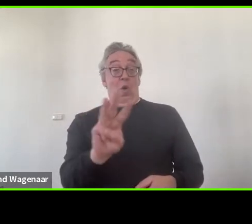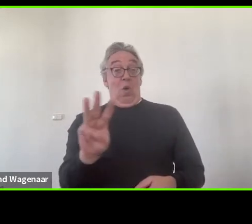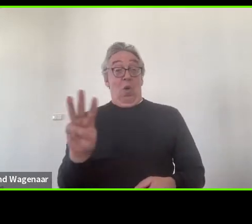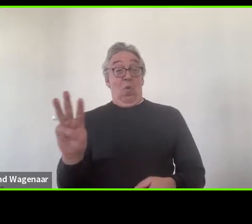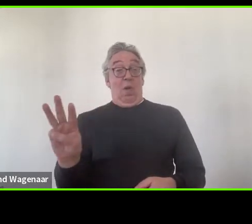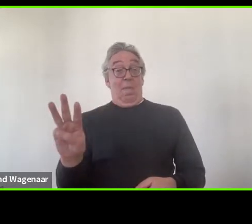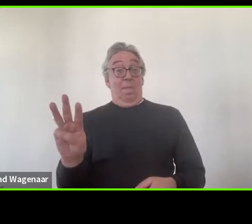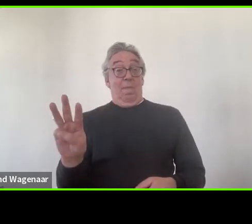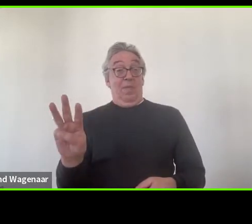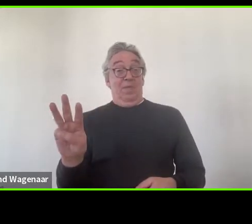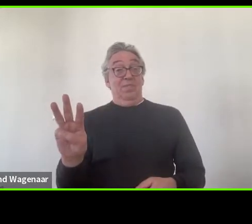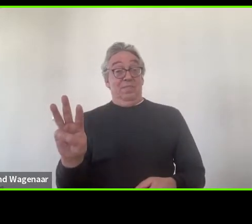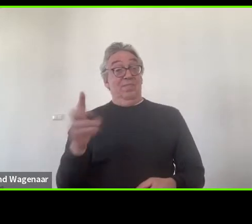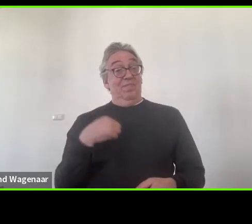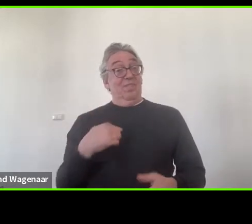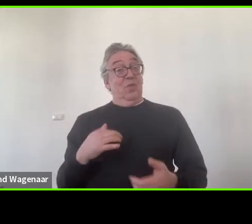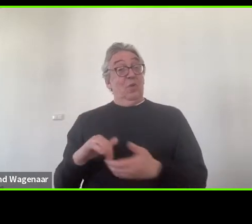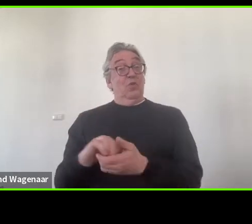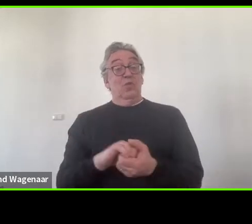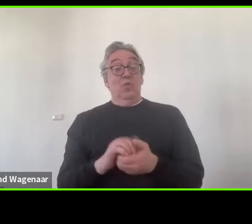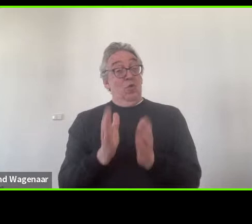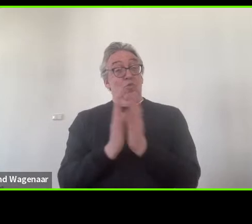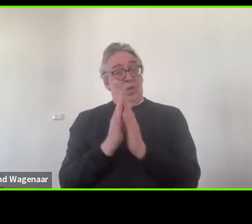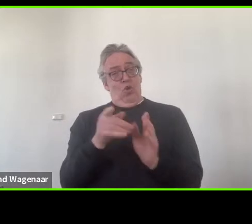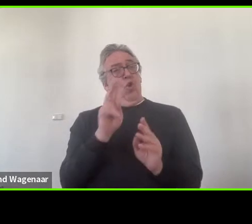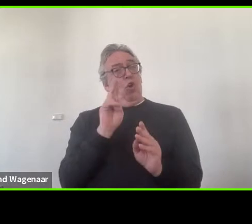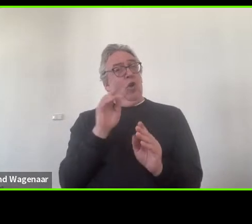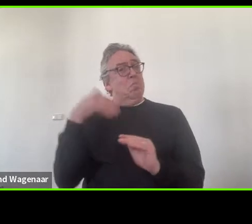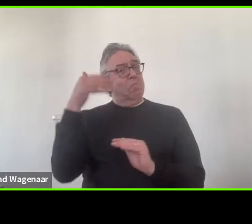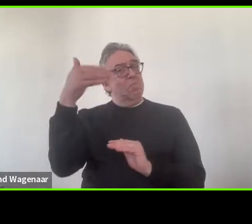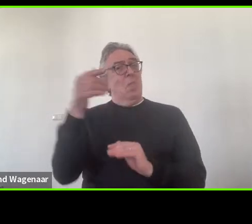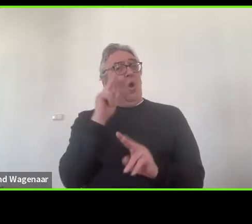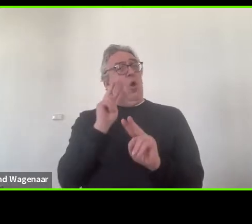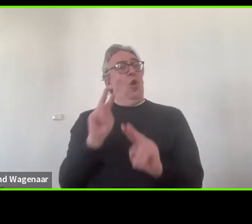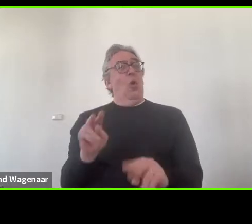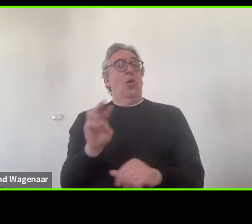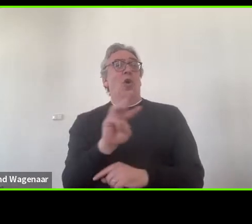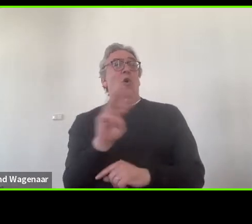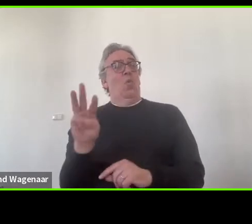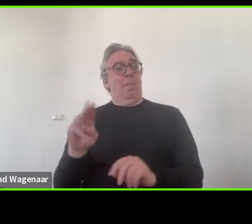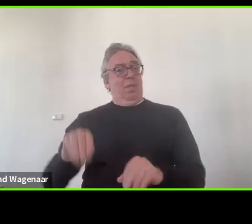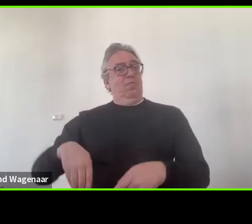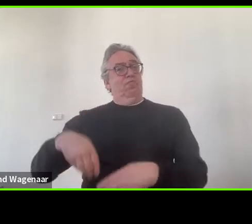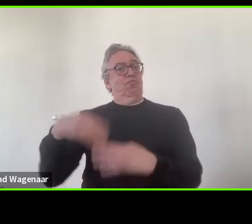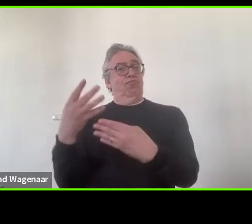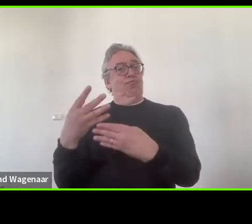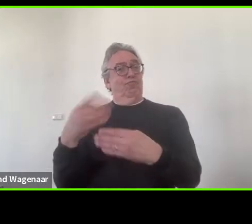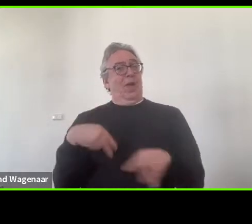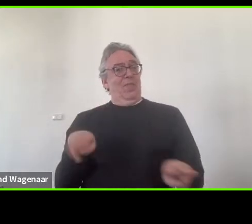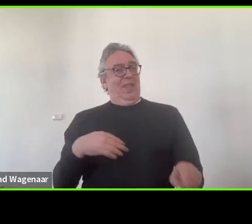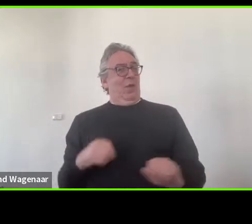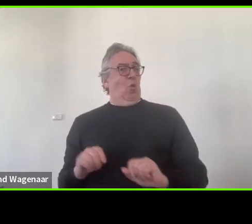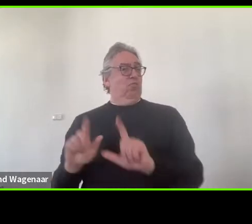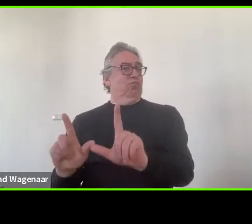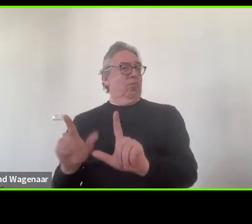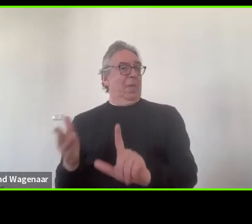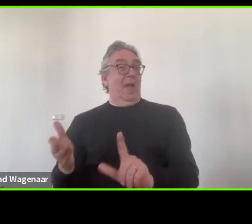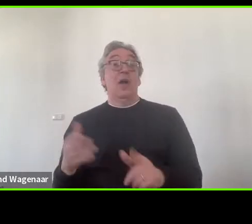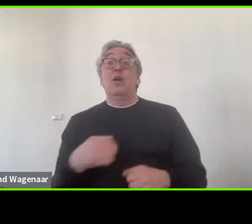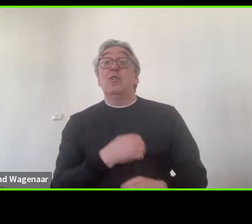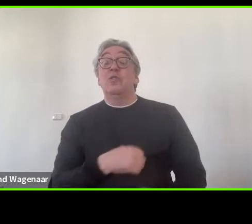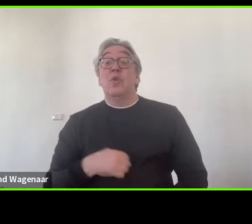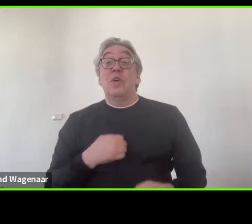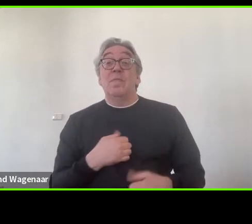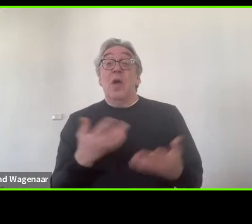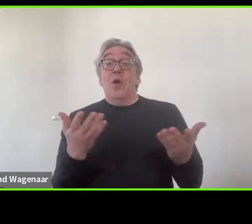of the consortium, and please have a look and check it there. I'm really sorry about that. I would like to close the meeting